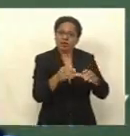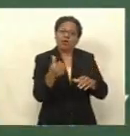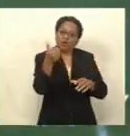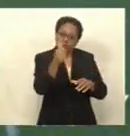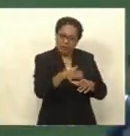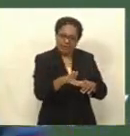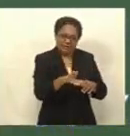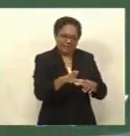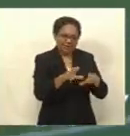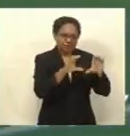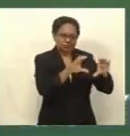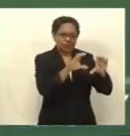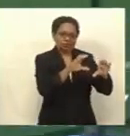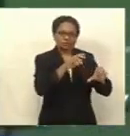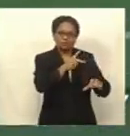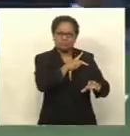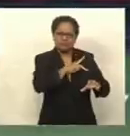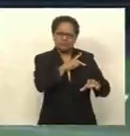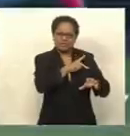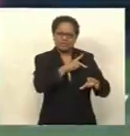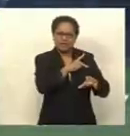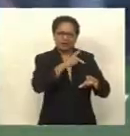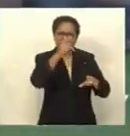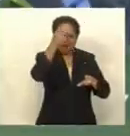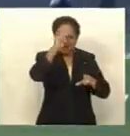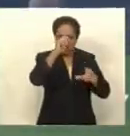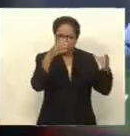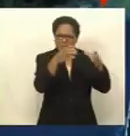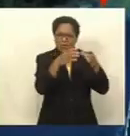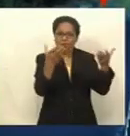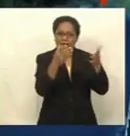professional clubs in UK, in France,